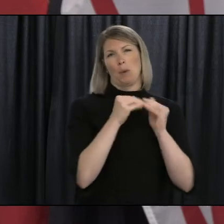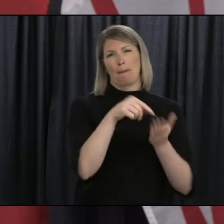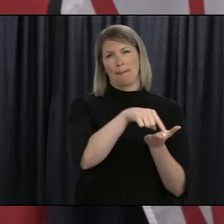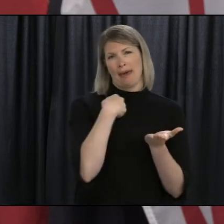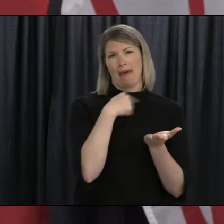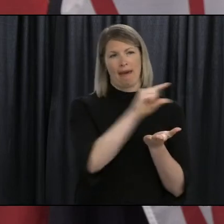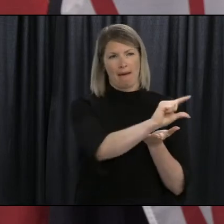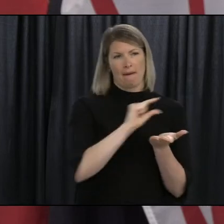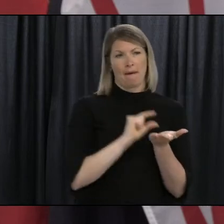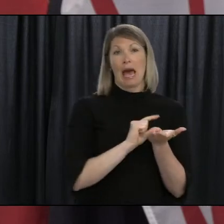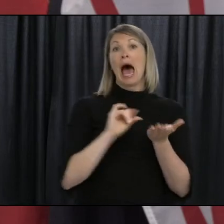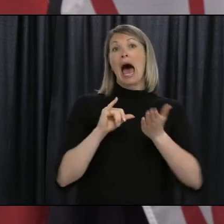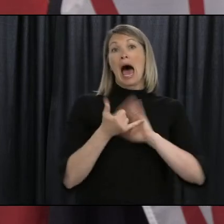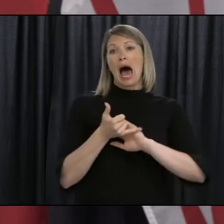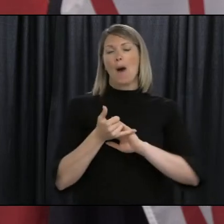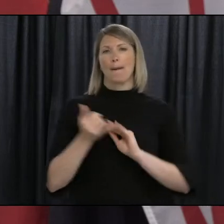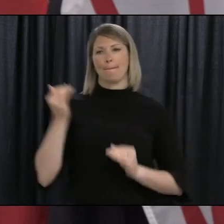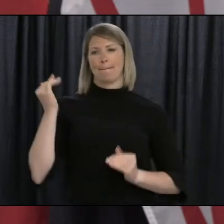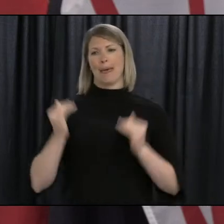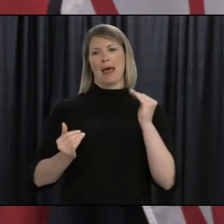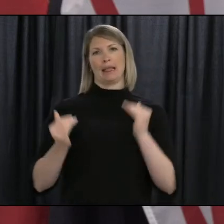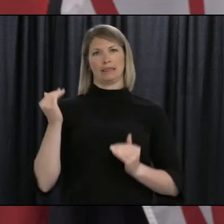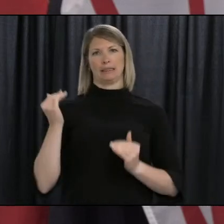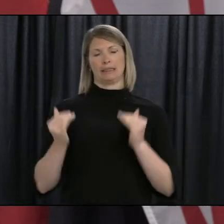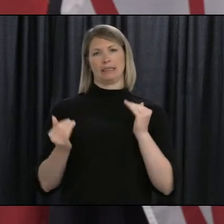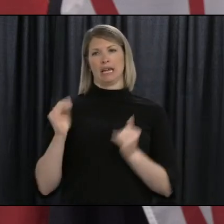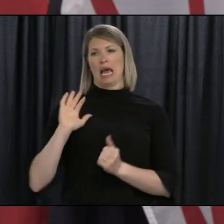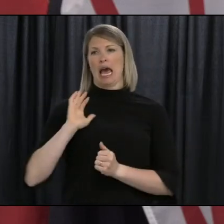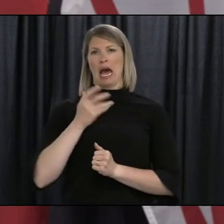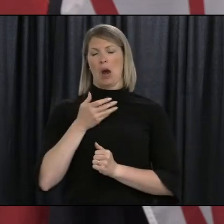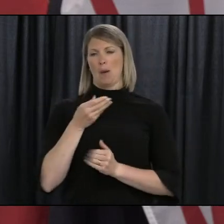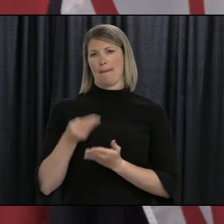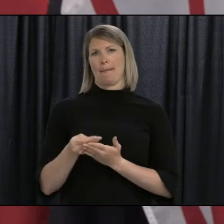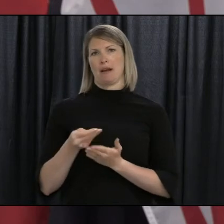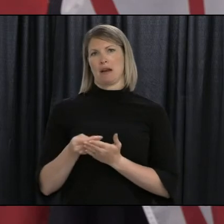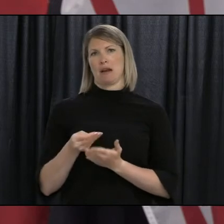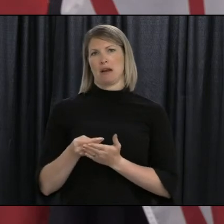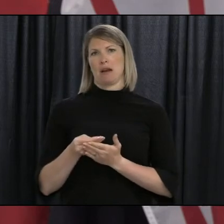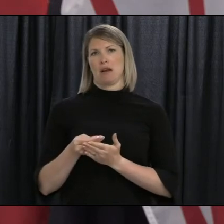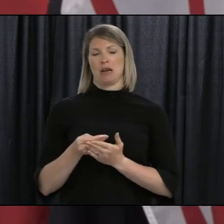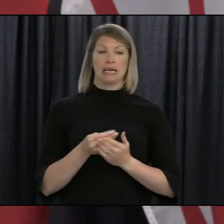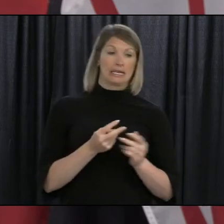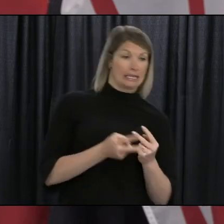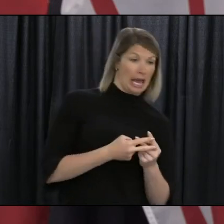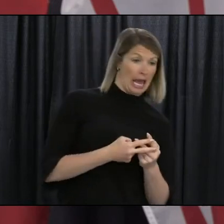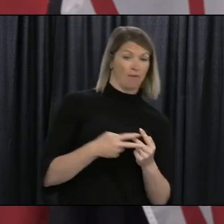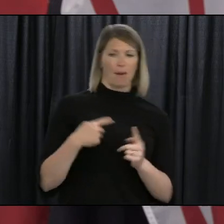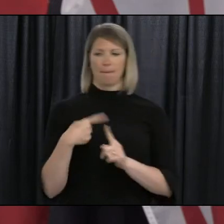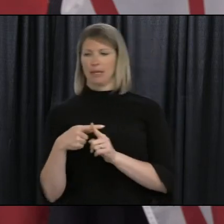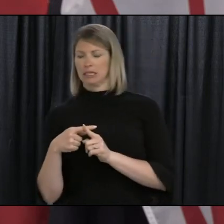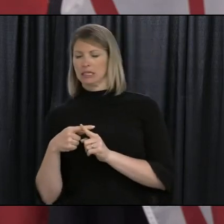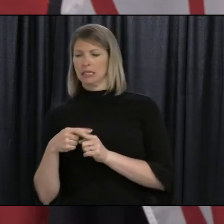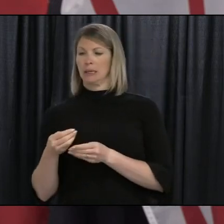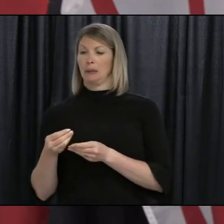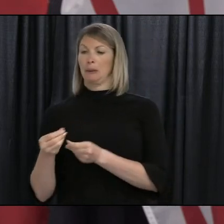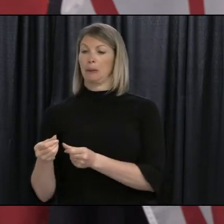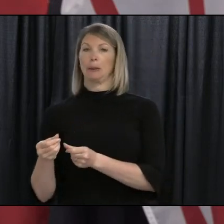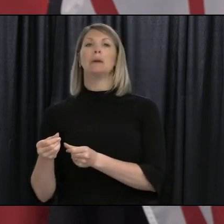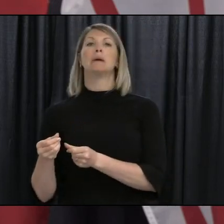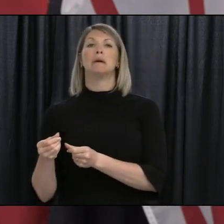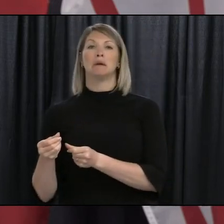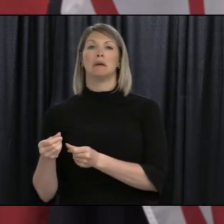balanced approach. However, the most recent setbacks impacts every province in